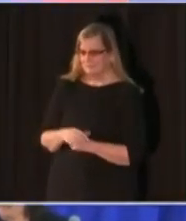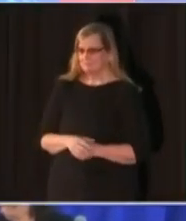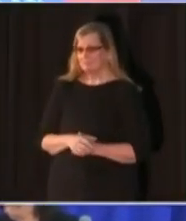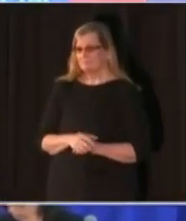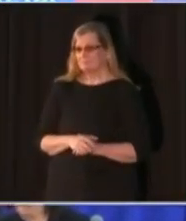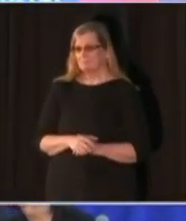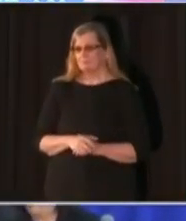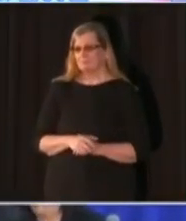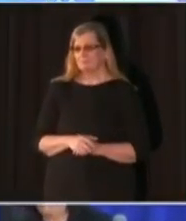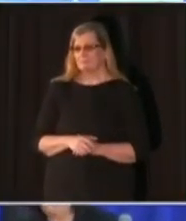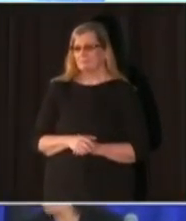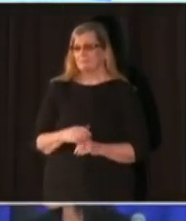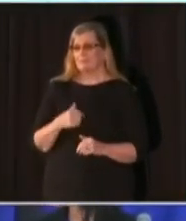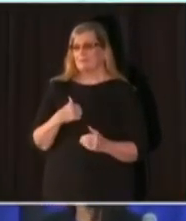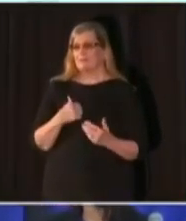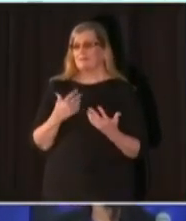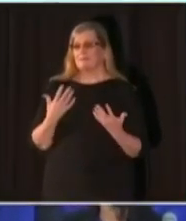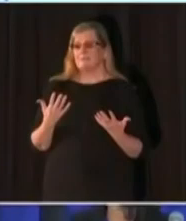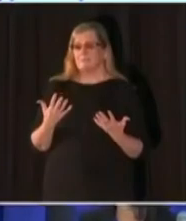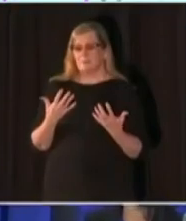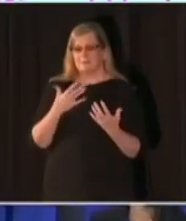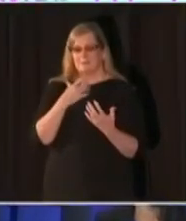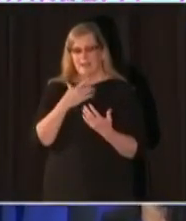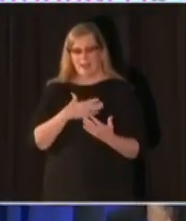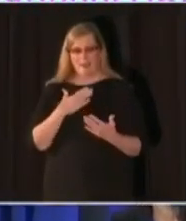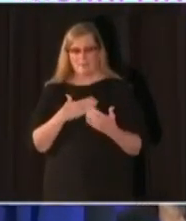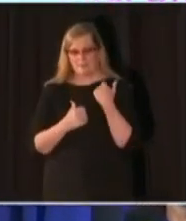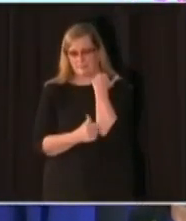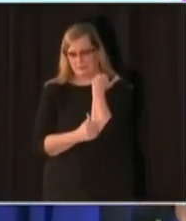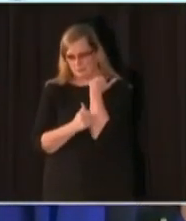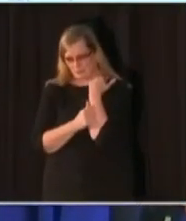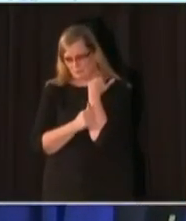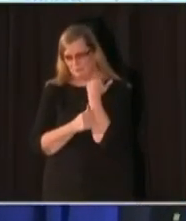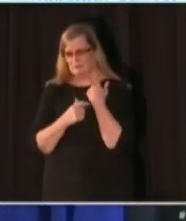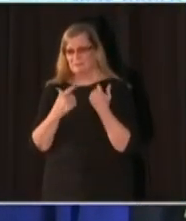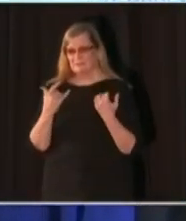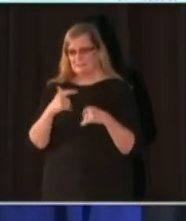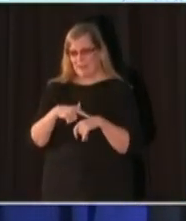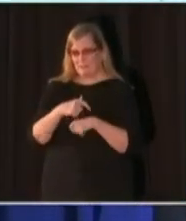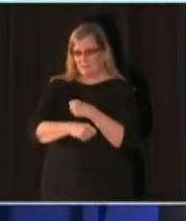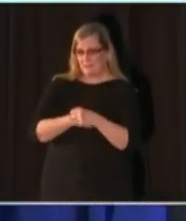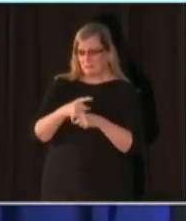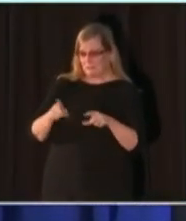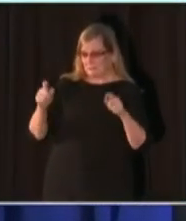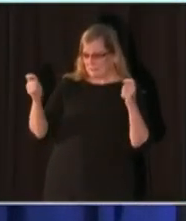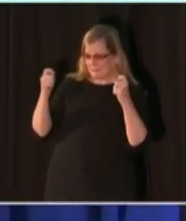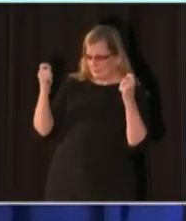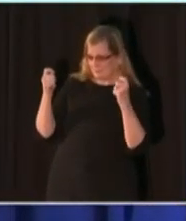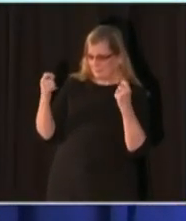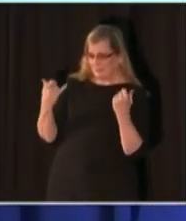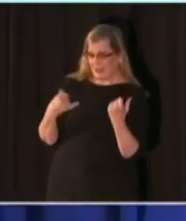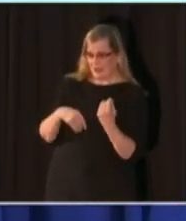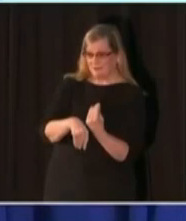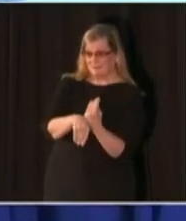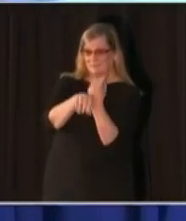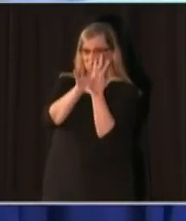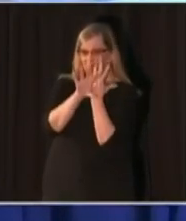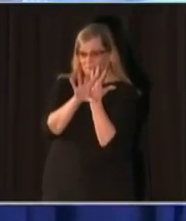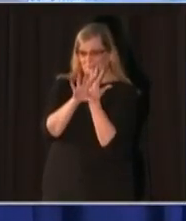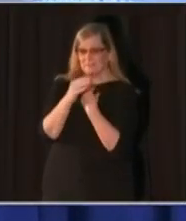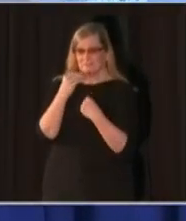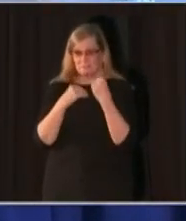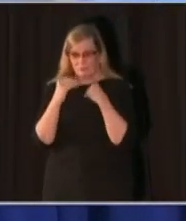happy Passover to all who are celebrating. And whether you had a virtual Seder or celebrated at home with